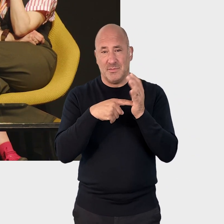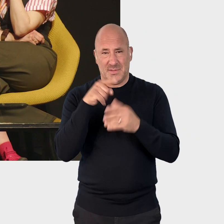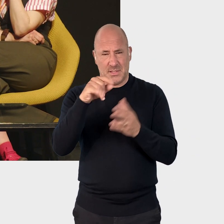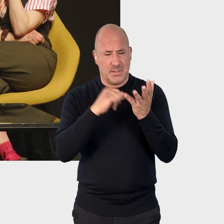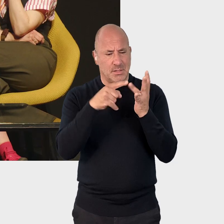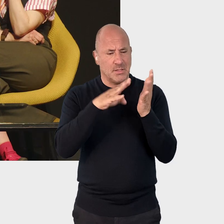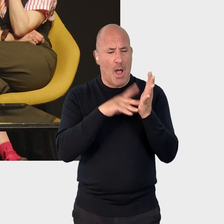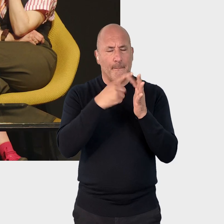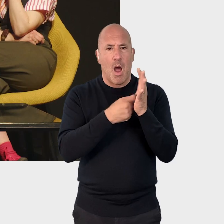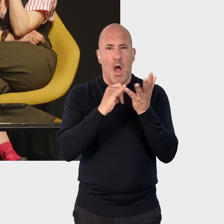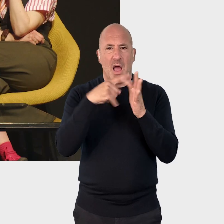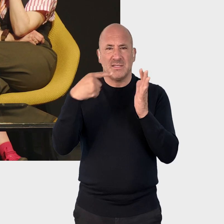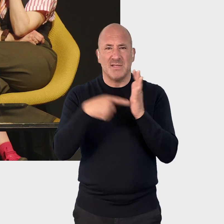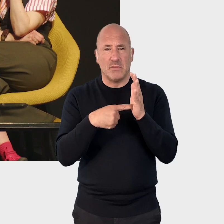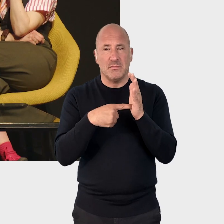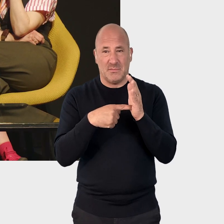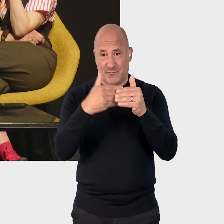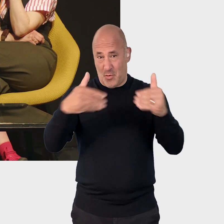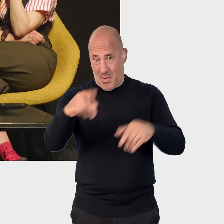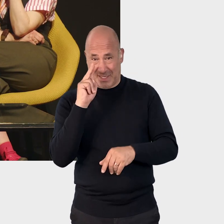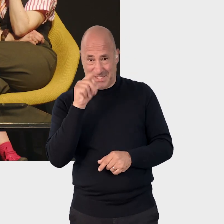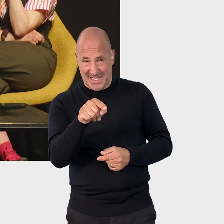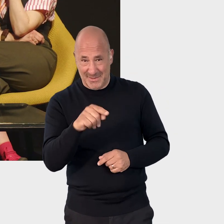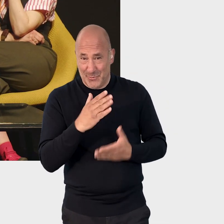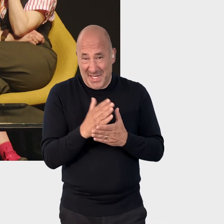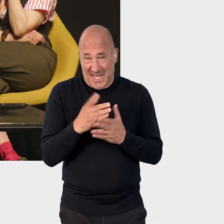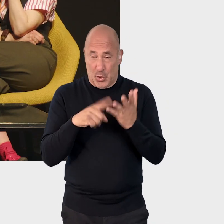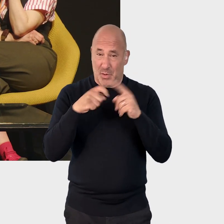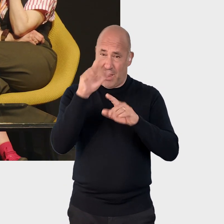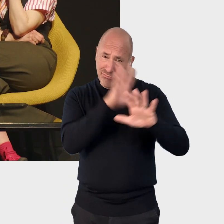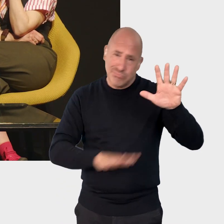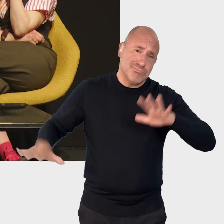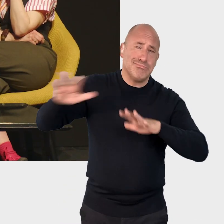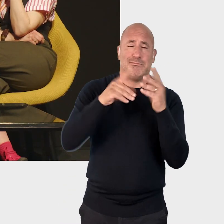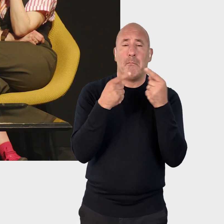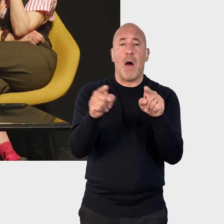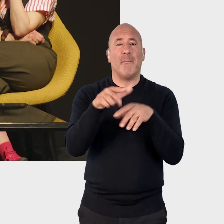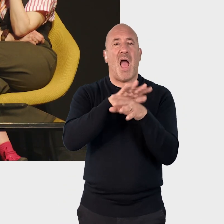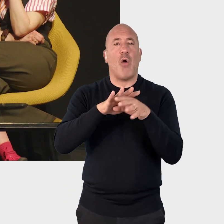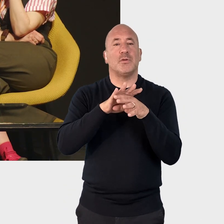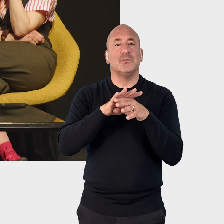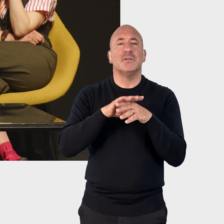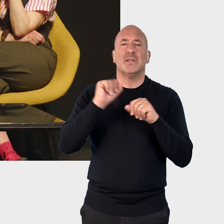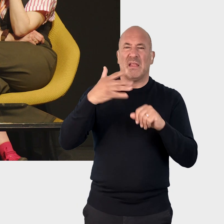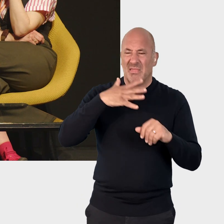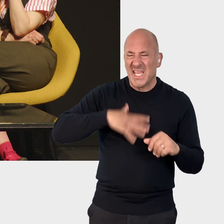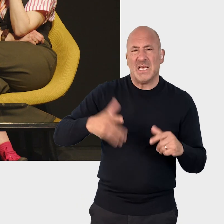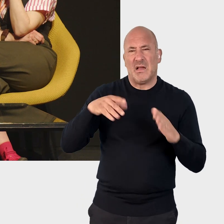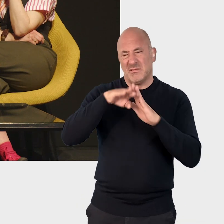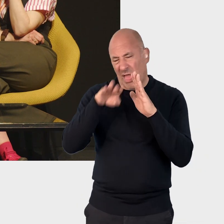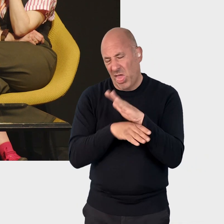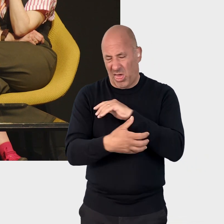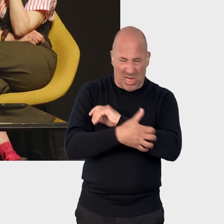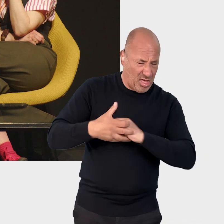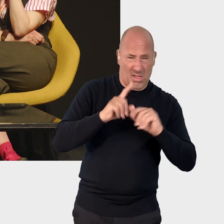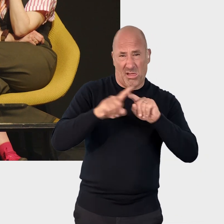And I'm looking at Scott, who's in Somerset on the front row at Seed. It really is across the